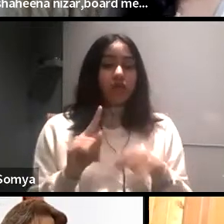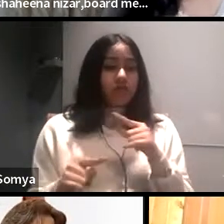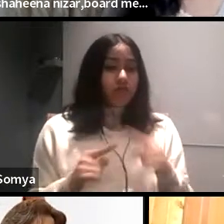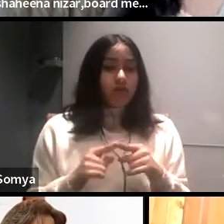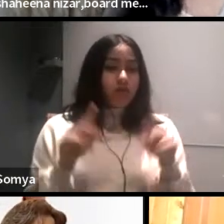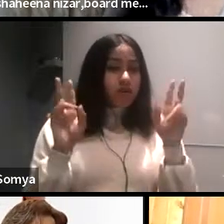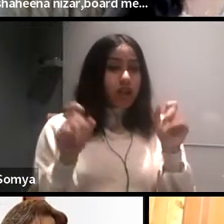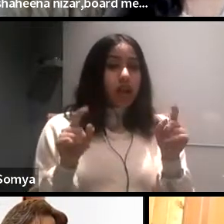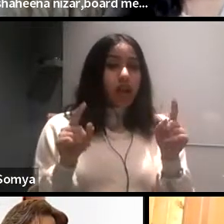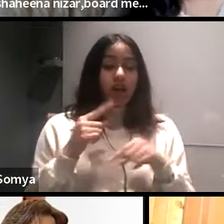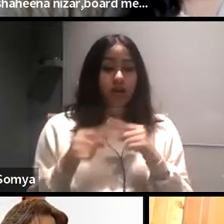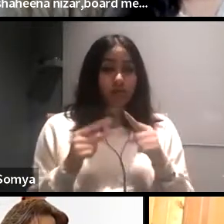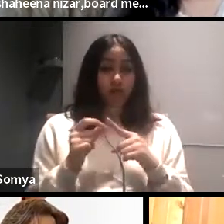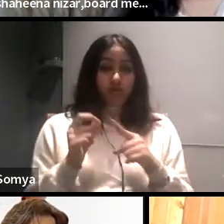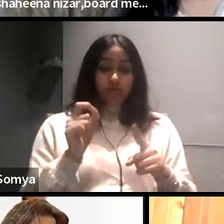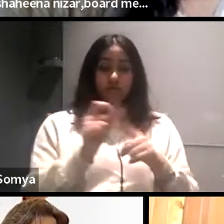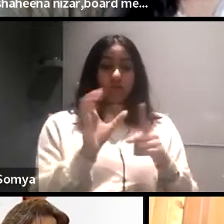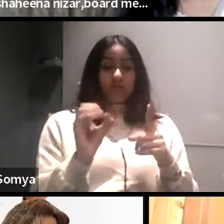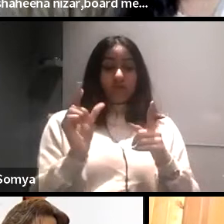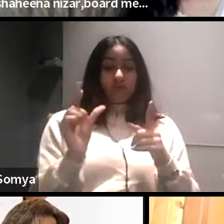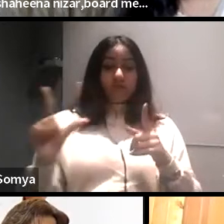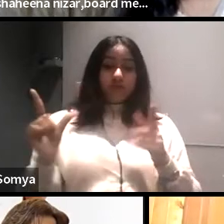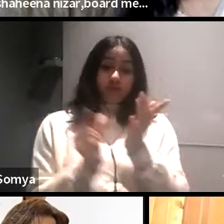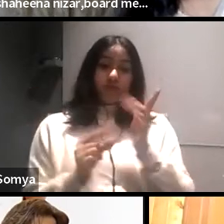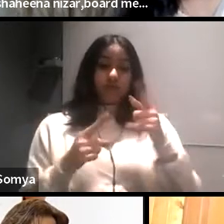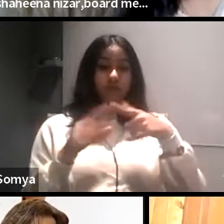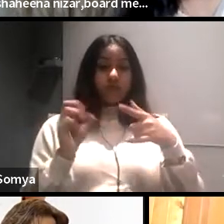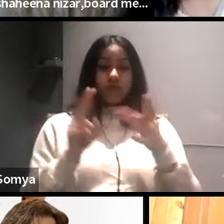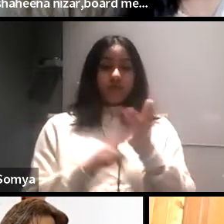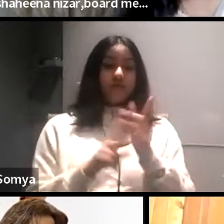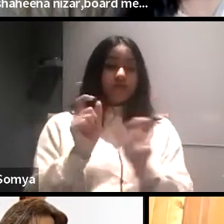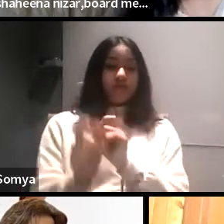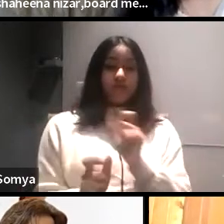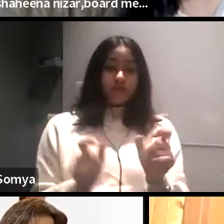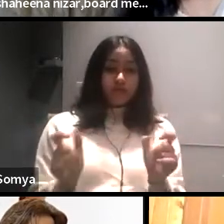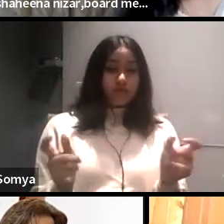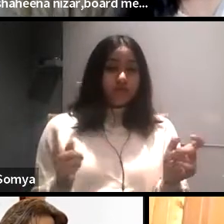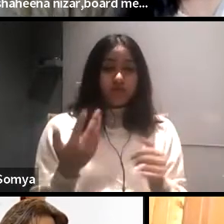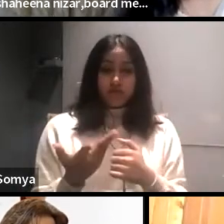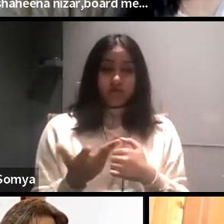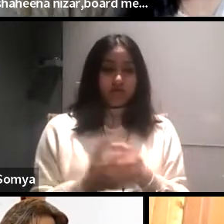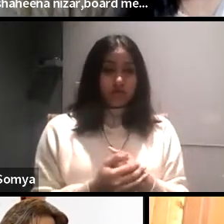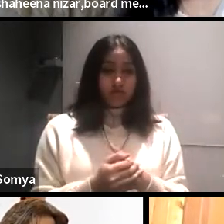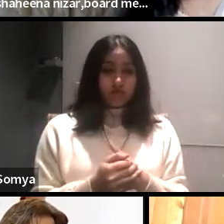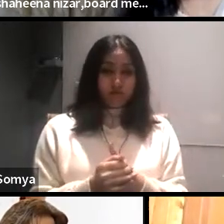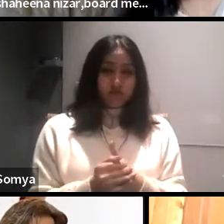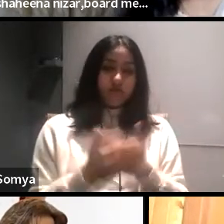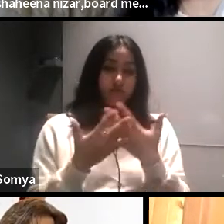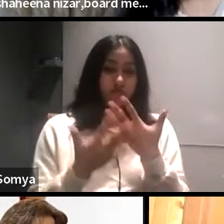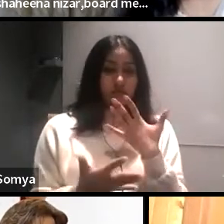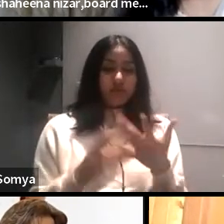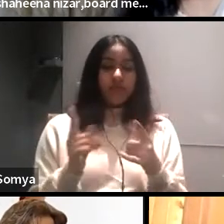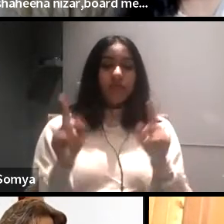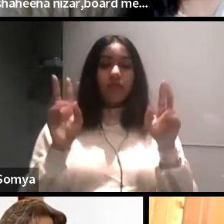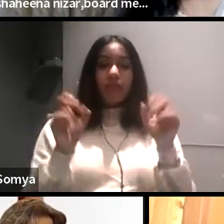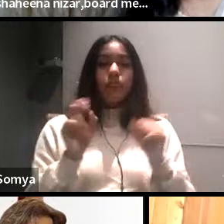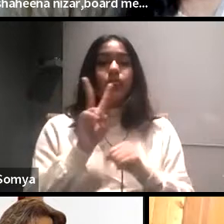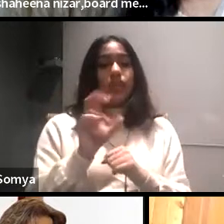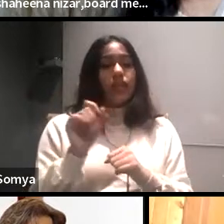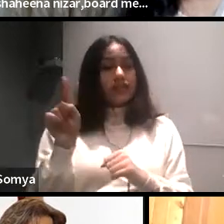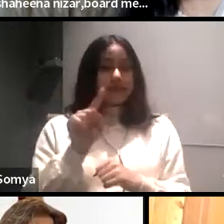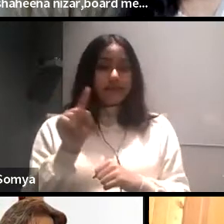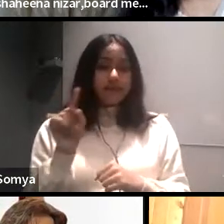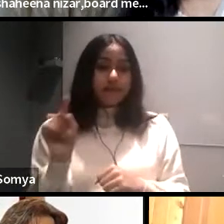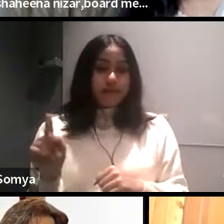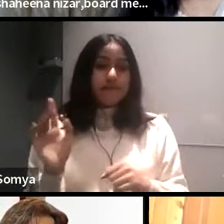world population having some kind of disability, or I think it's about 20% in the UK.